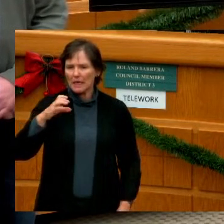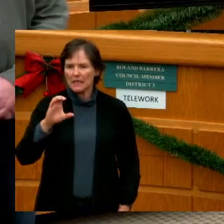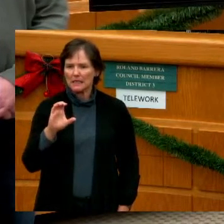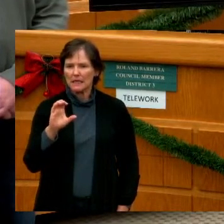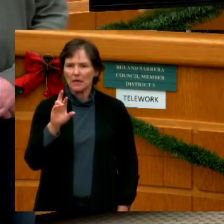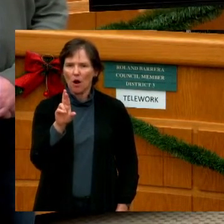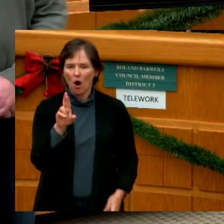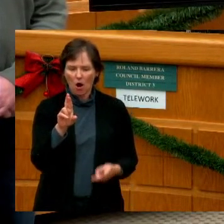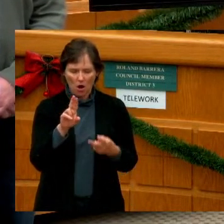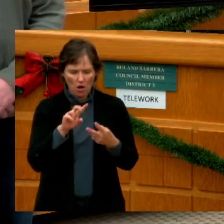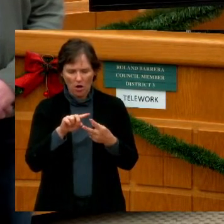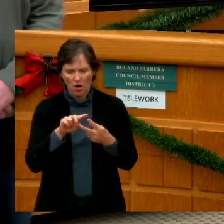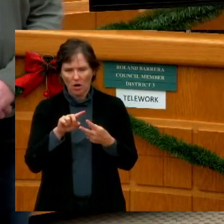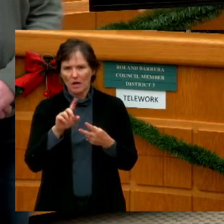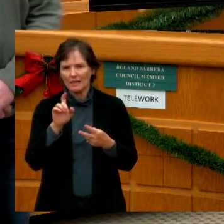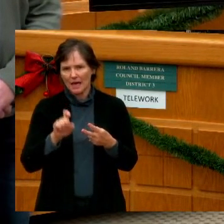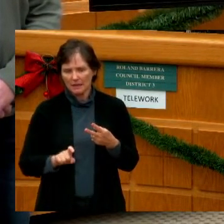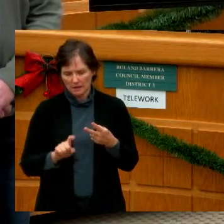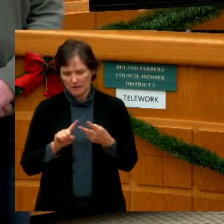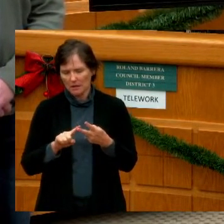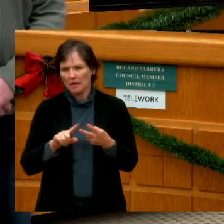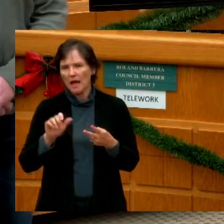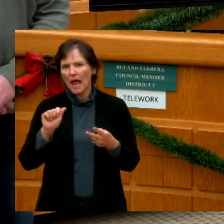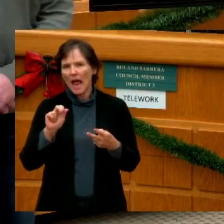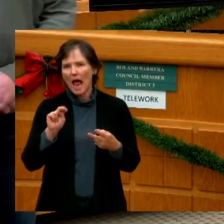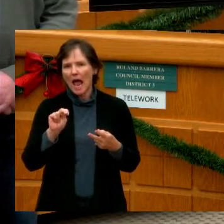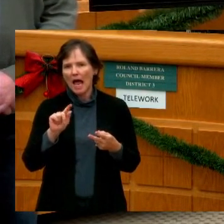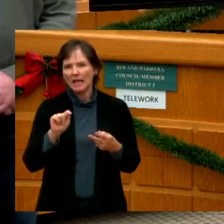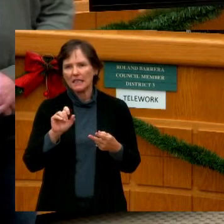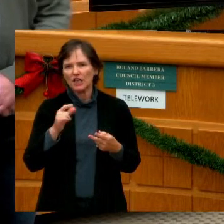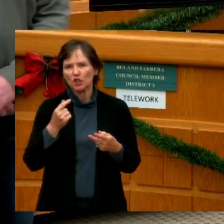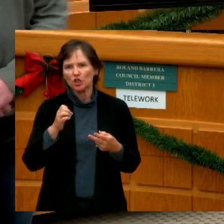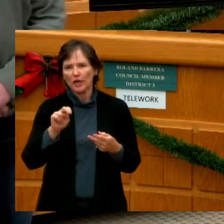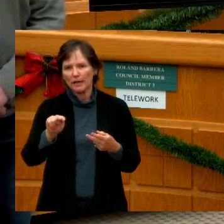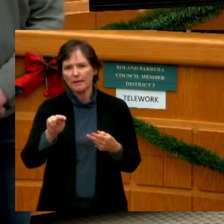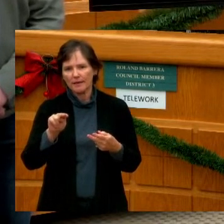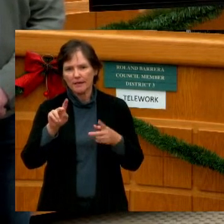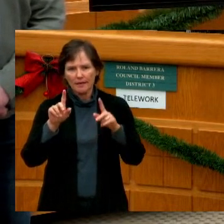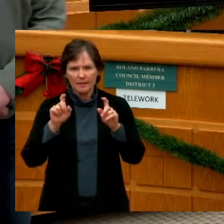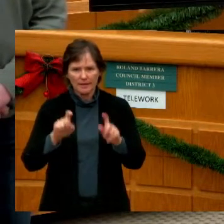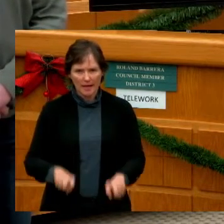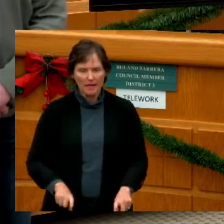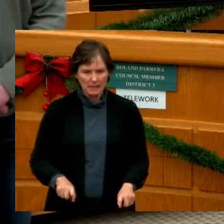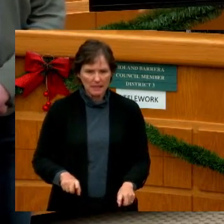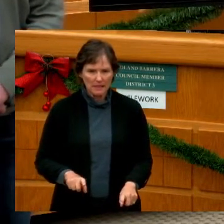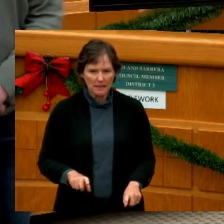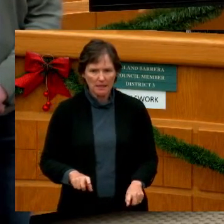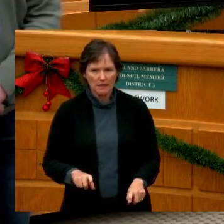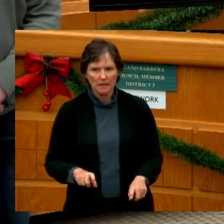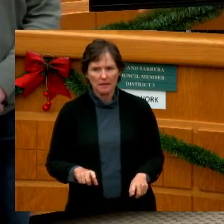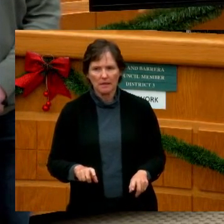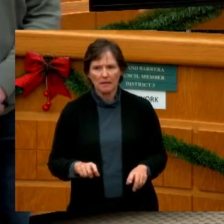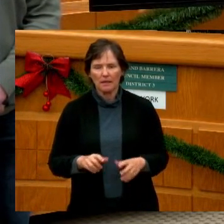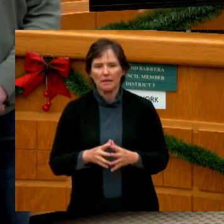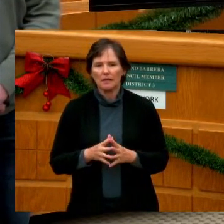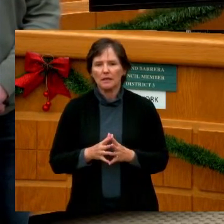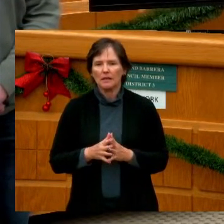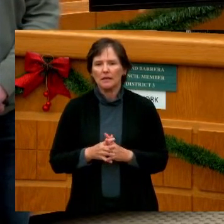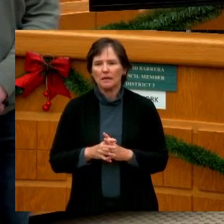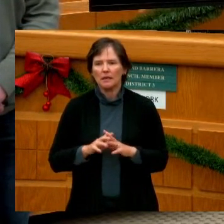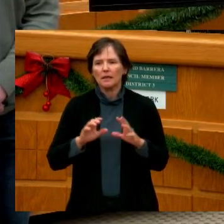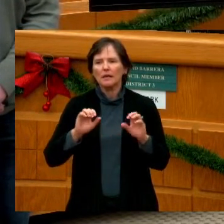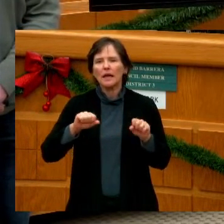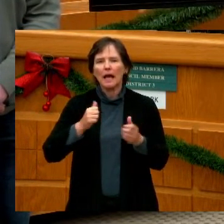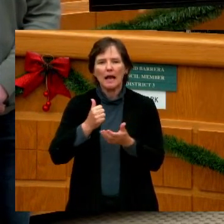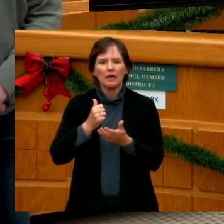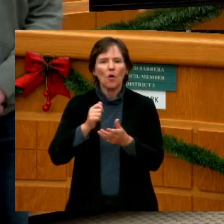for the PCR test and the antigen test. That's correct. There was a couple other